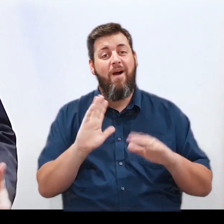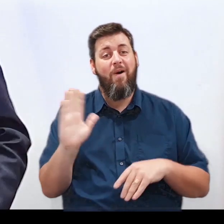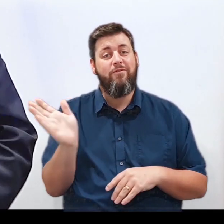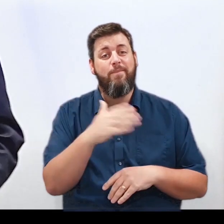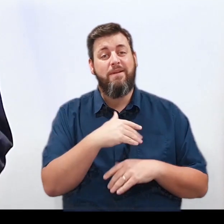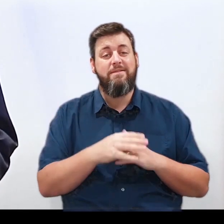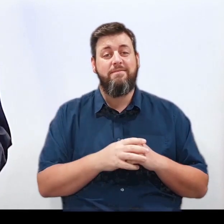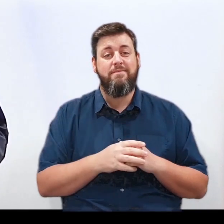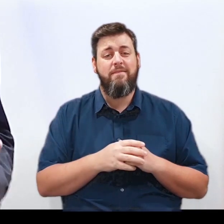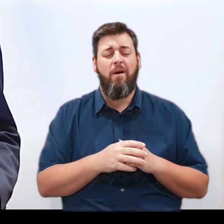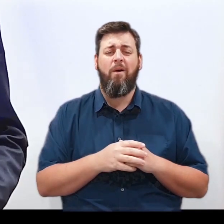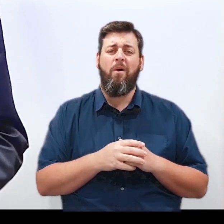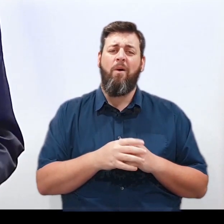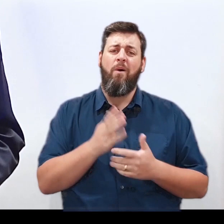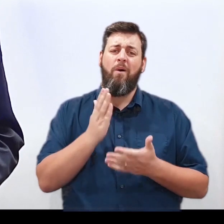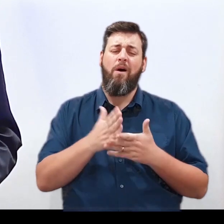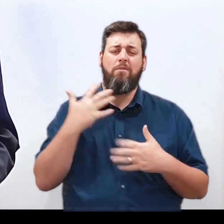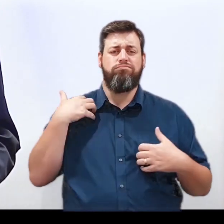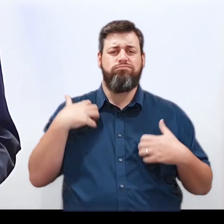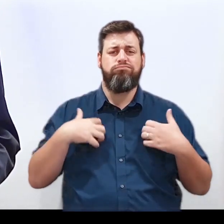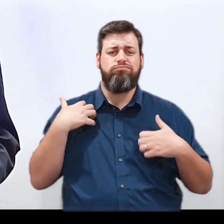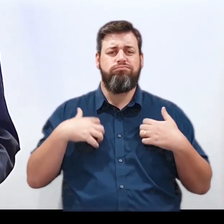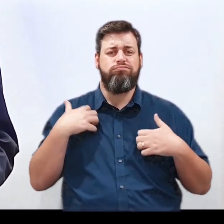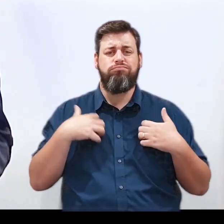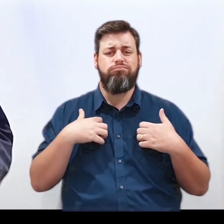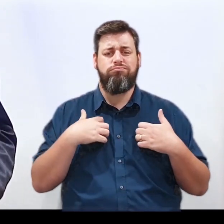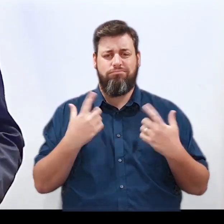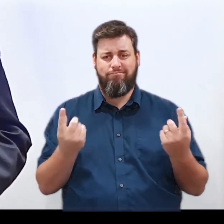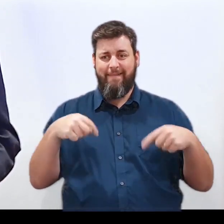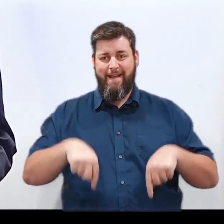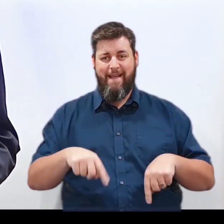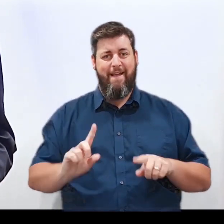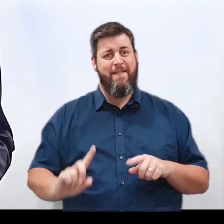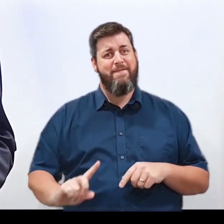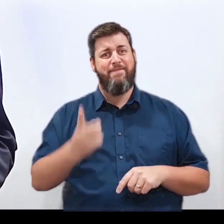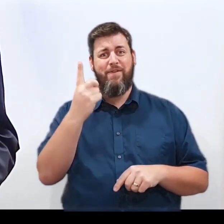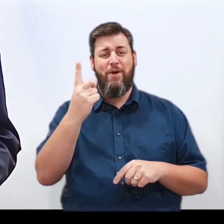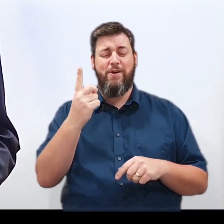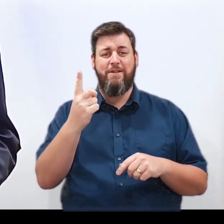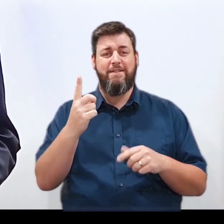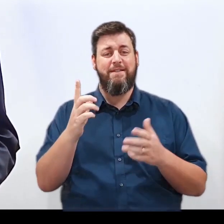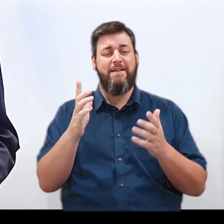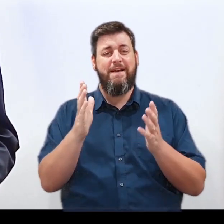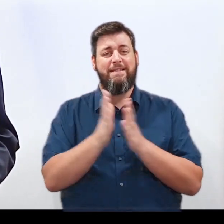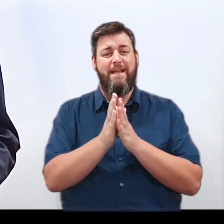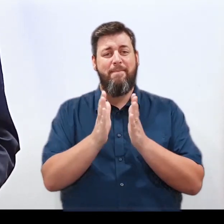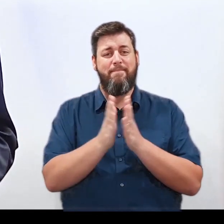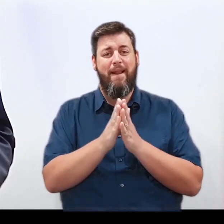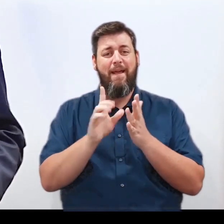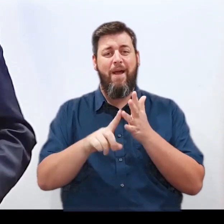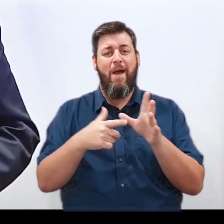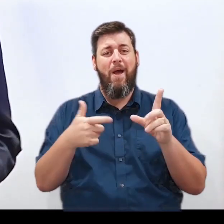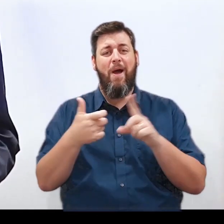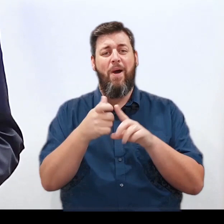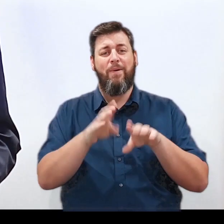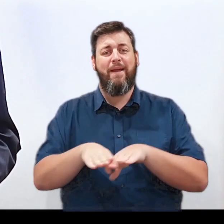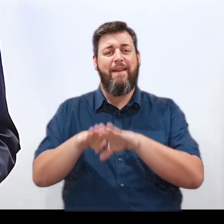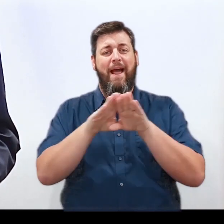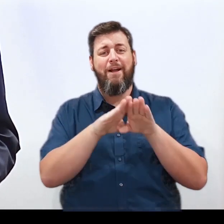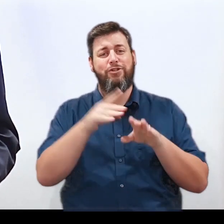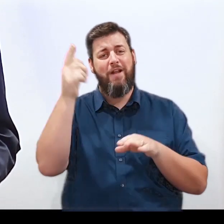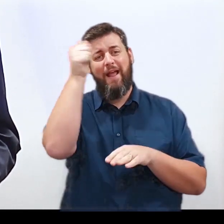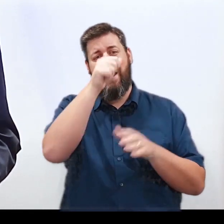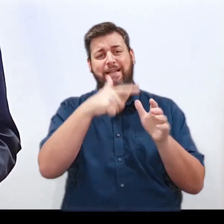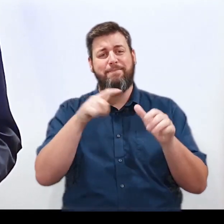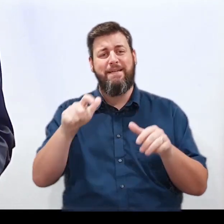Hello everyone. I can't say how excited I am to be joining you at the very first assembly of the Oak National